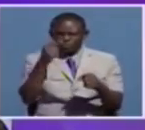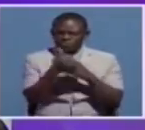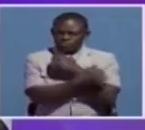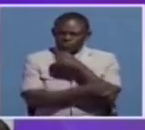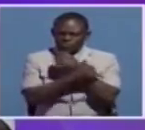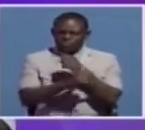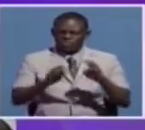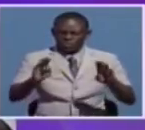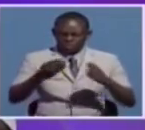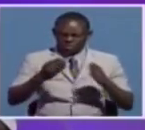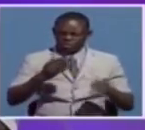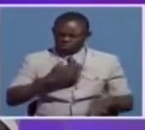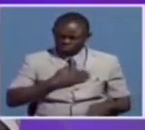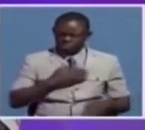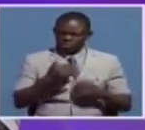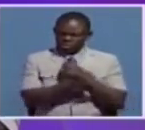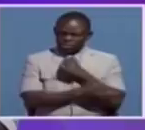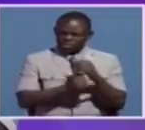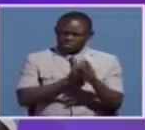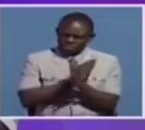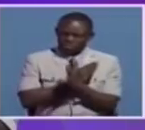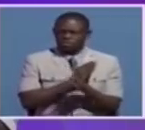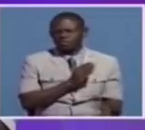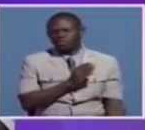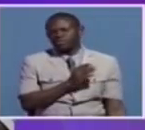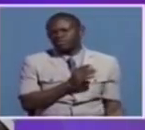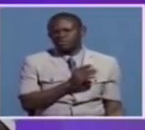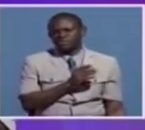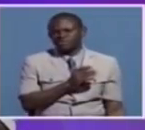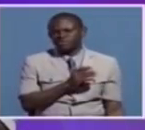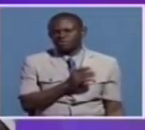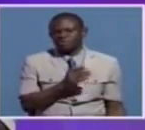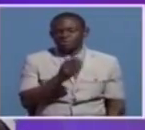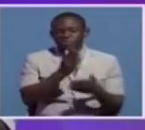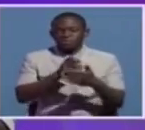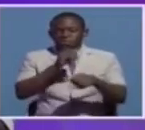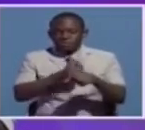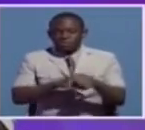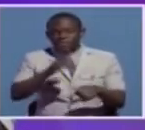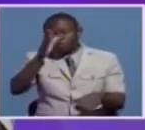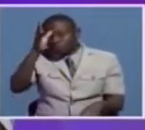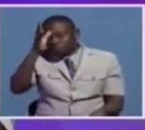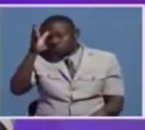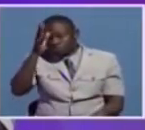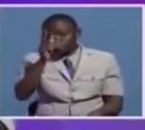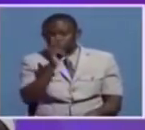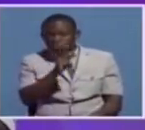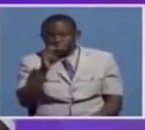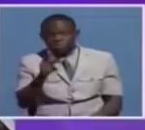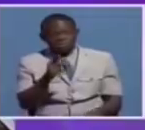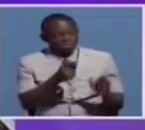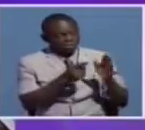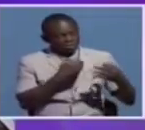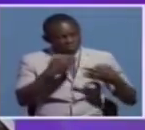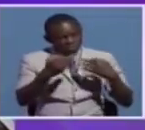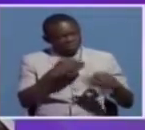were songs talking about, look at those planes flying in the air. One day we're flying in them. Our grandfather didn't see them, but one day we'll fly in them.